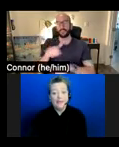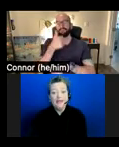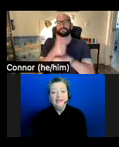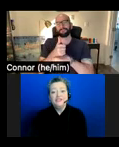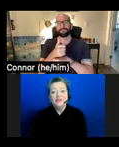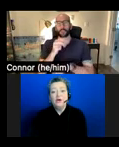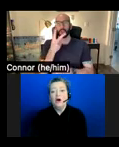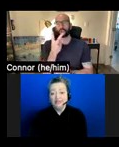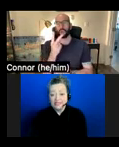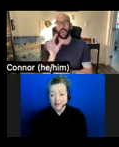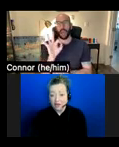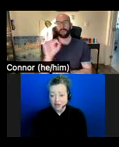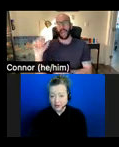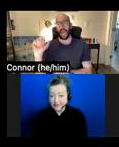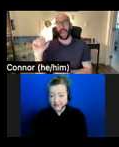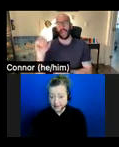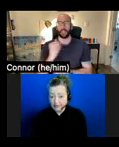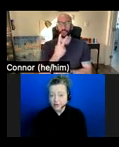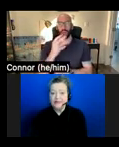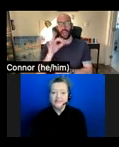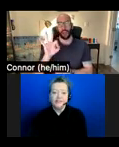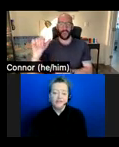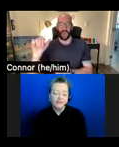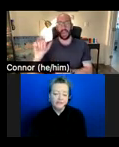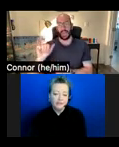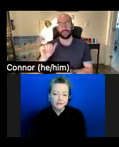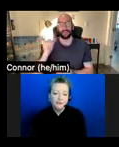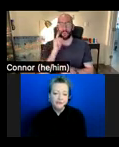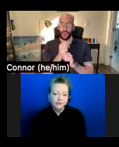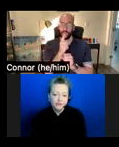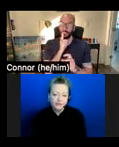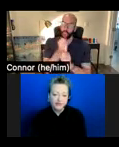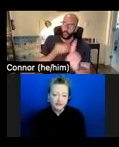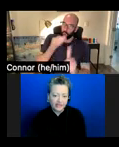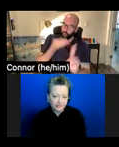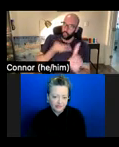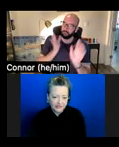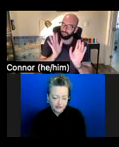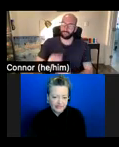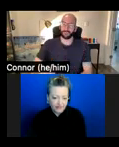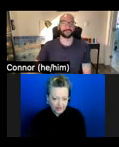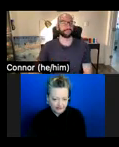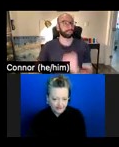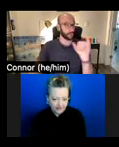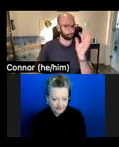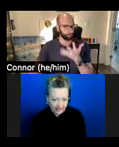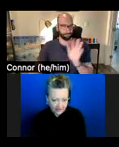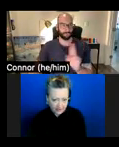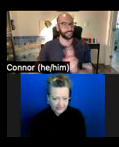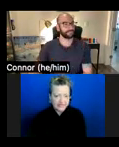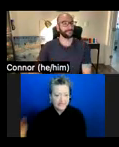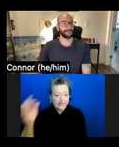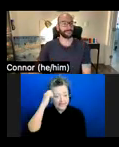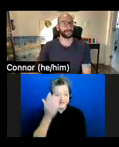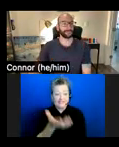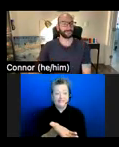Okay, so obviously, depending on how you set up, it's a two verification process, two-step verification